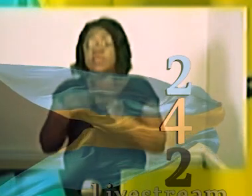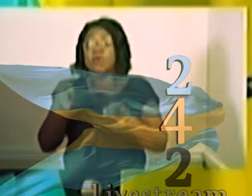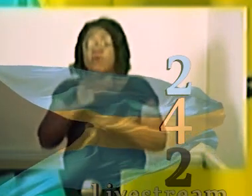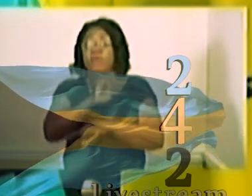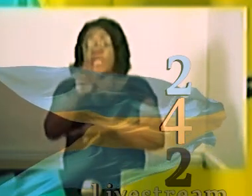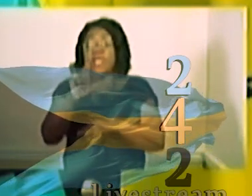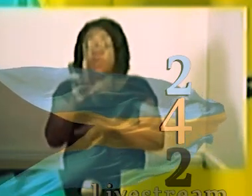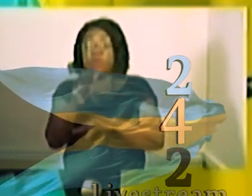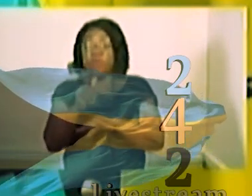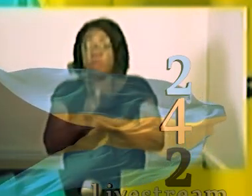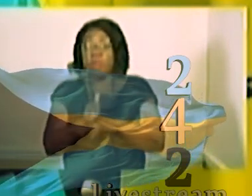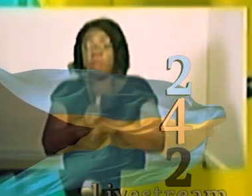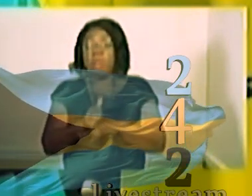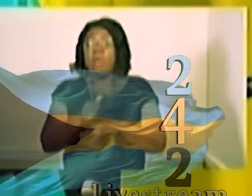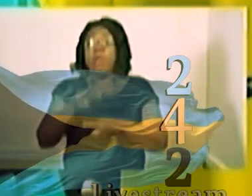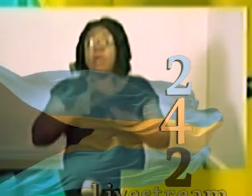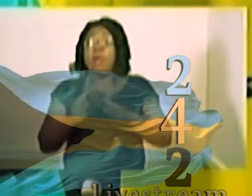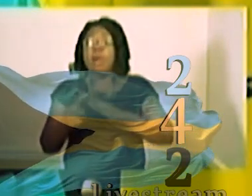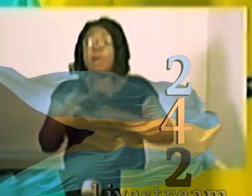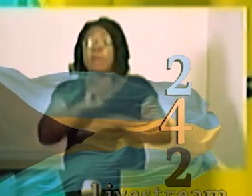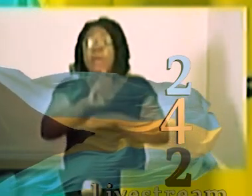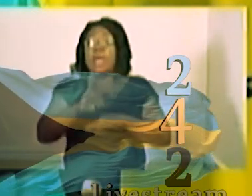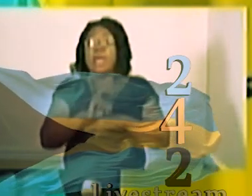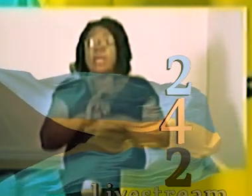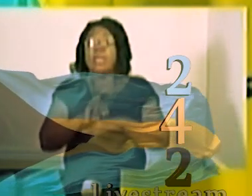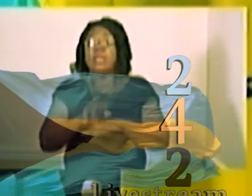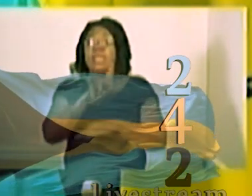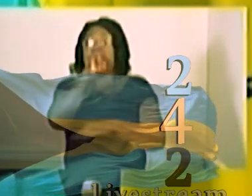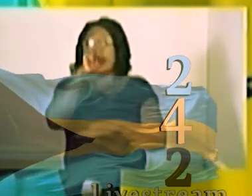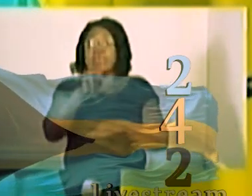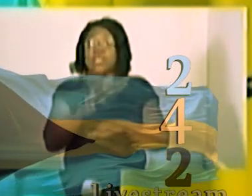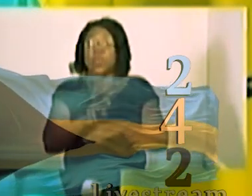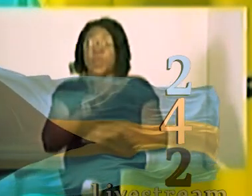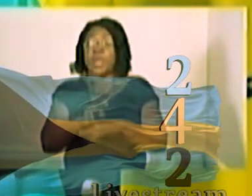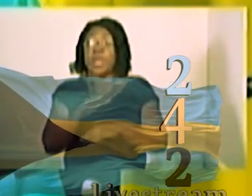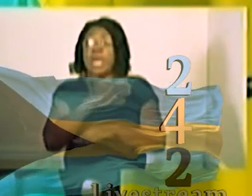Island, Exuma, and San Salvador.